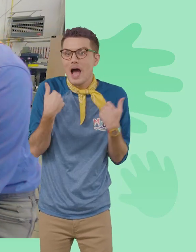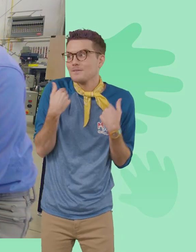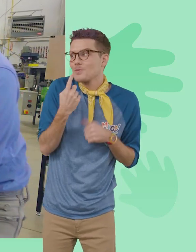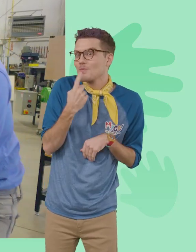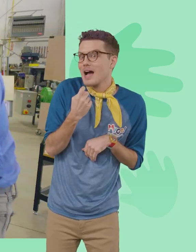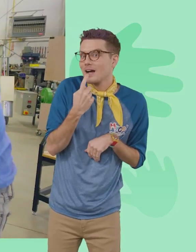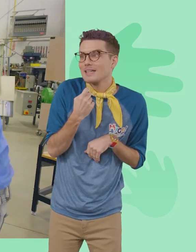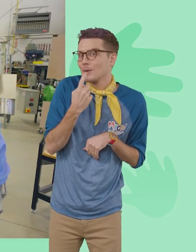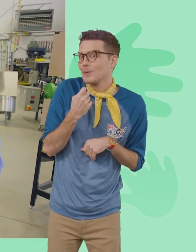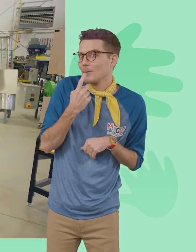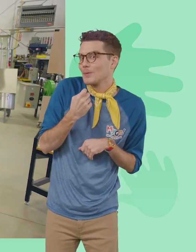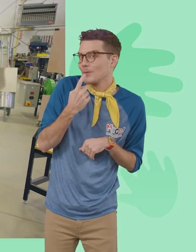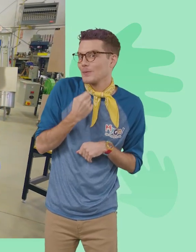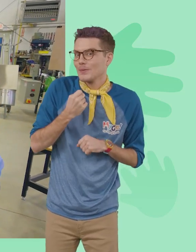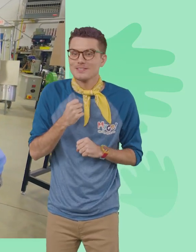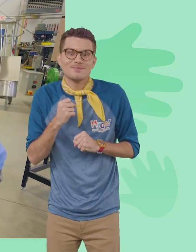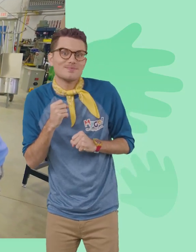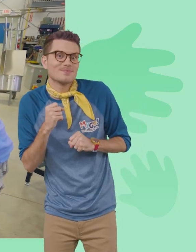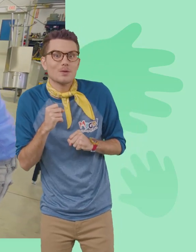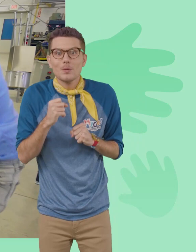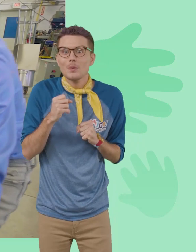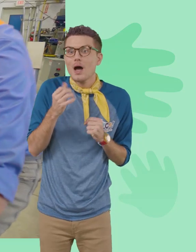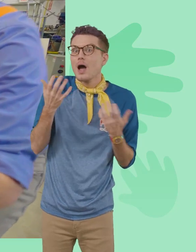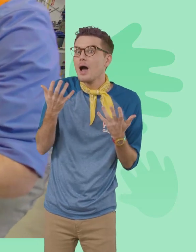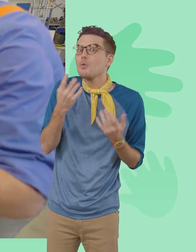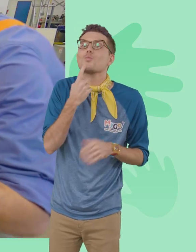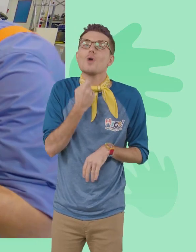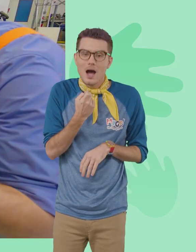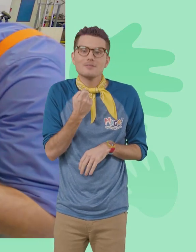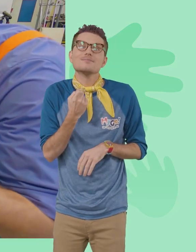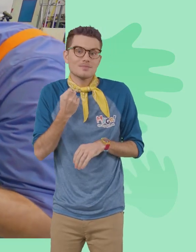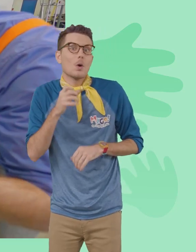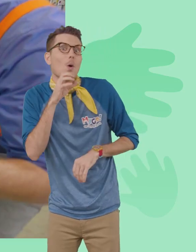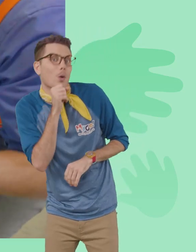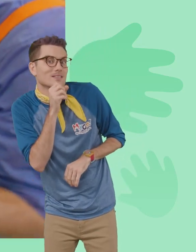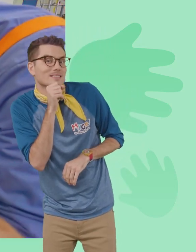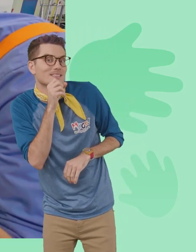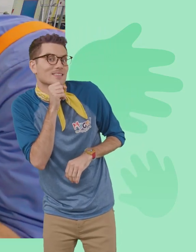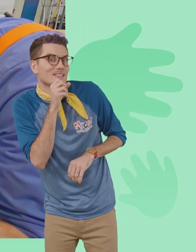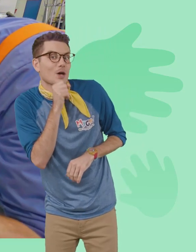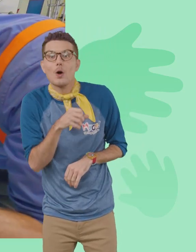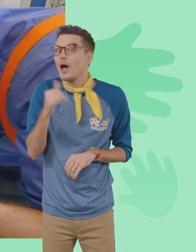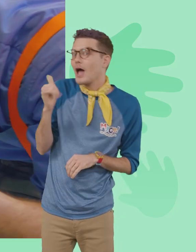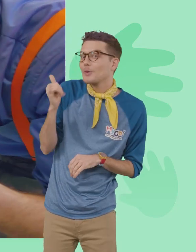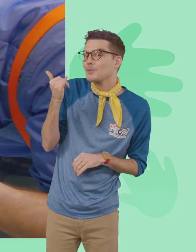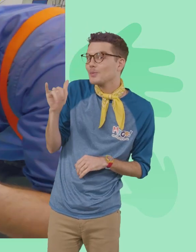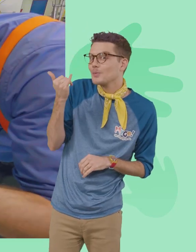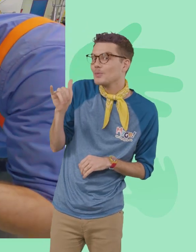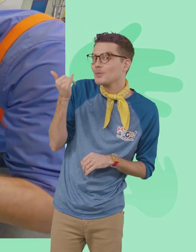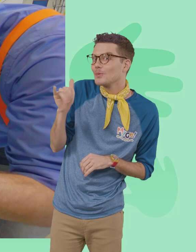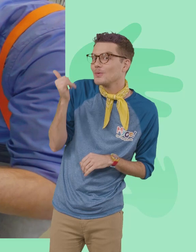Yeah! Okay! So we got some red, some orange, some yellow,